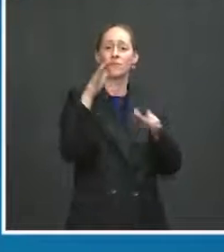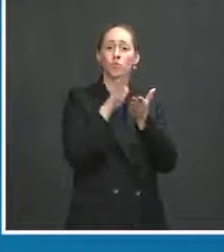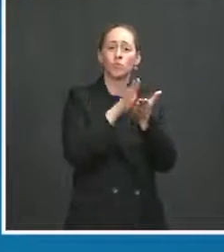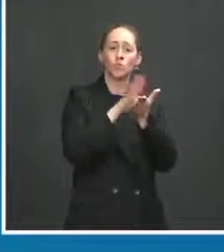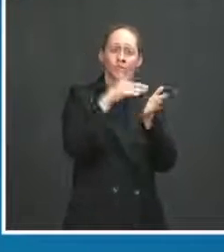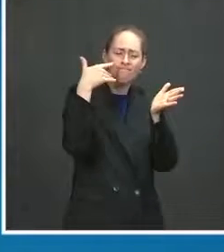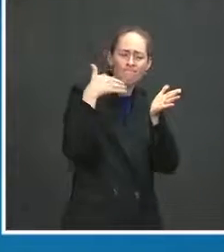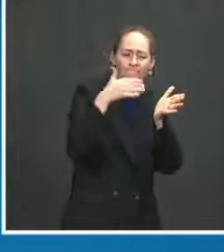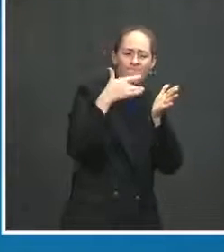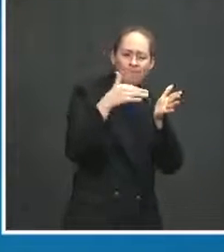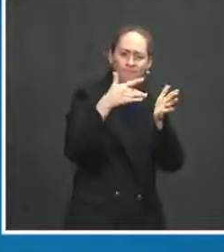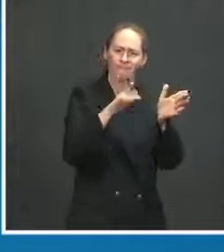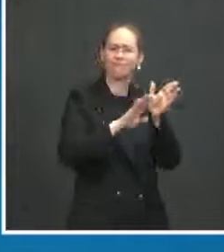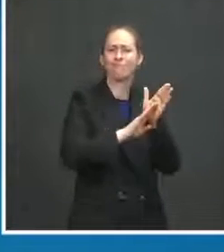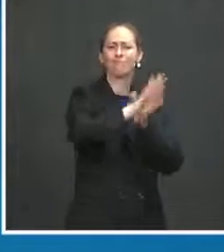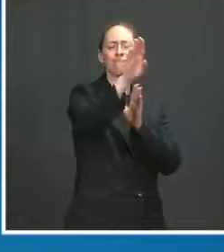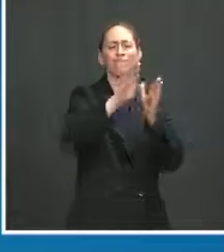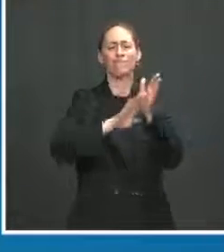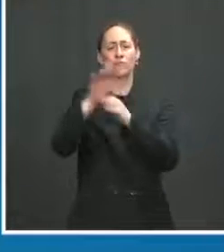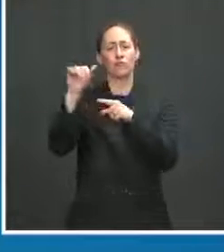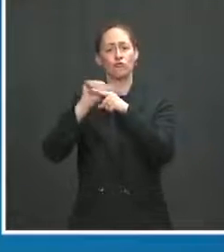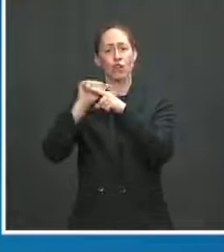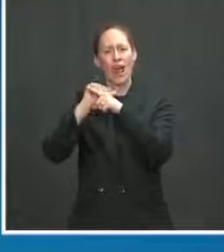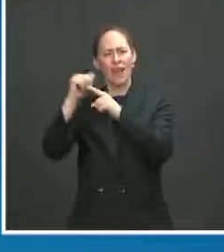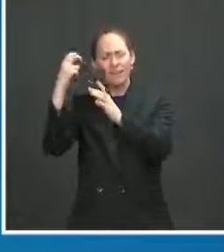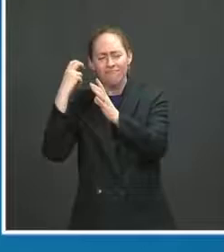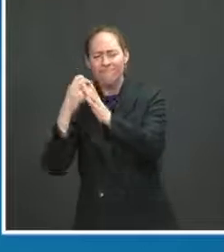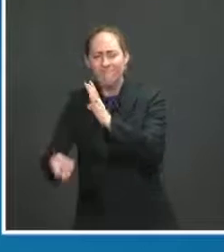the fare at Dillo's.